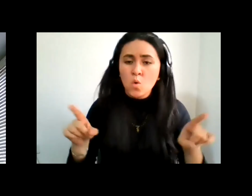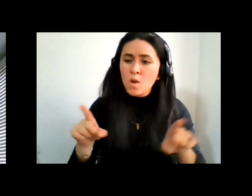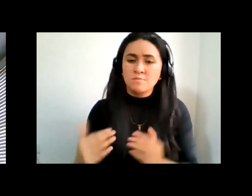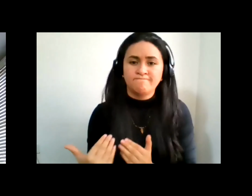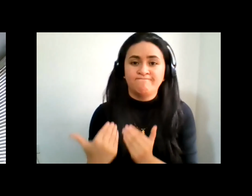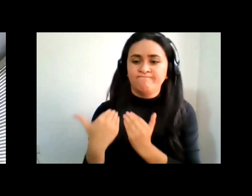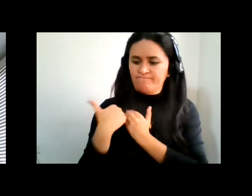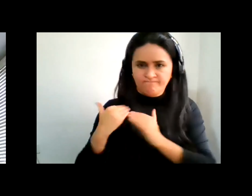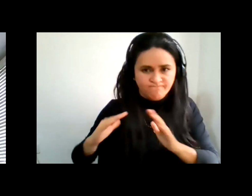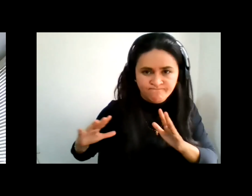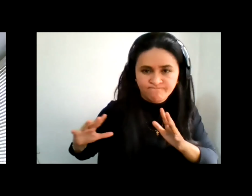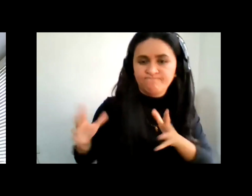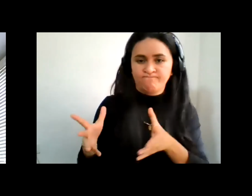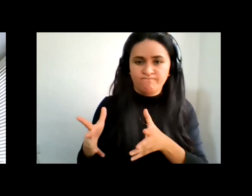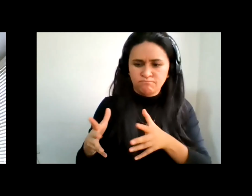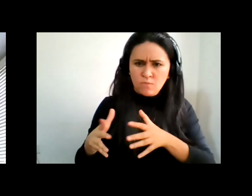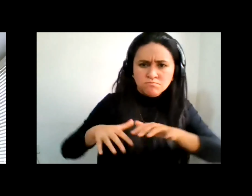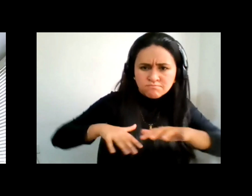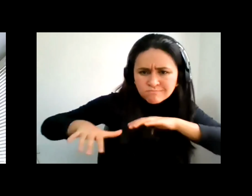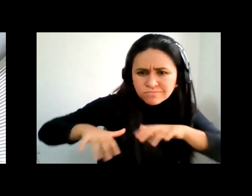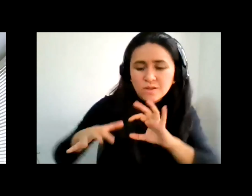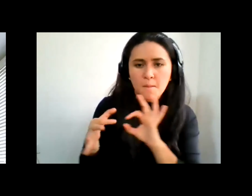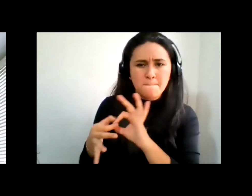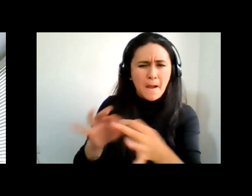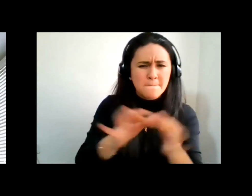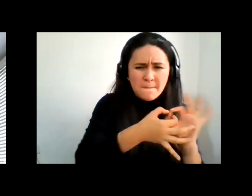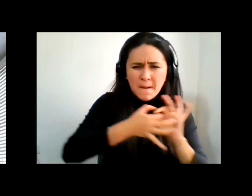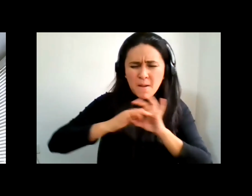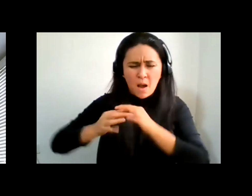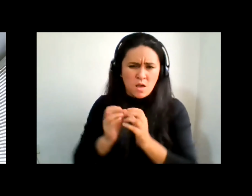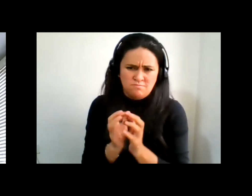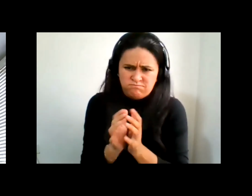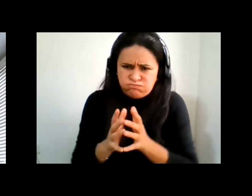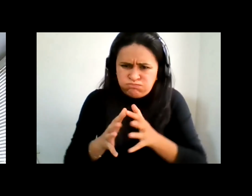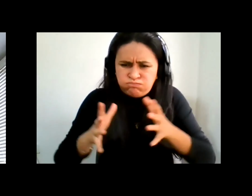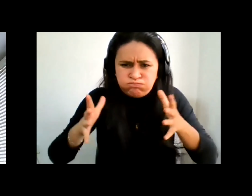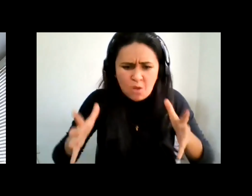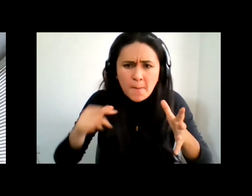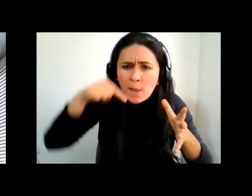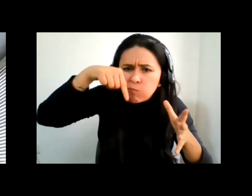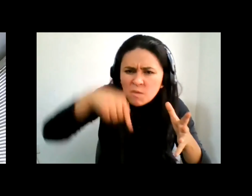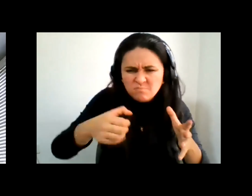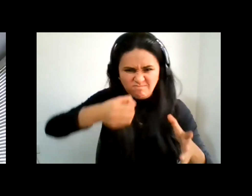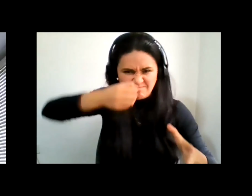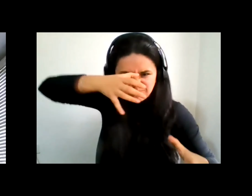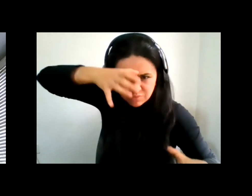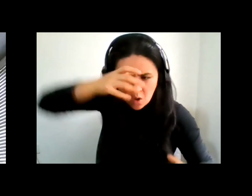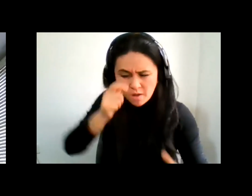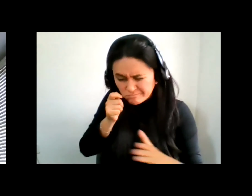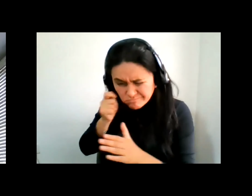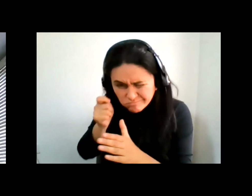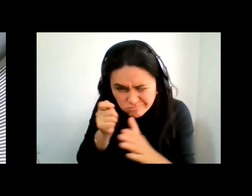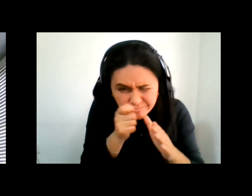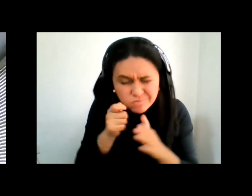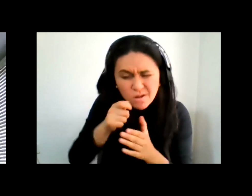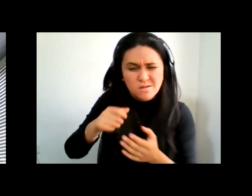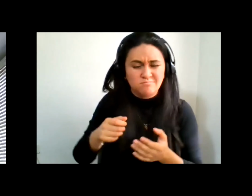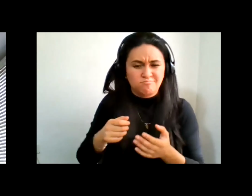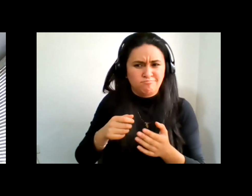is an unavoidable mission, a collective action with scientific